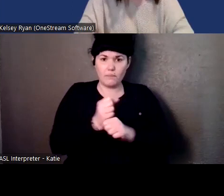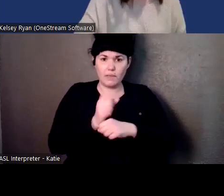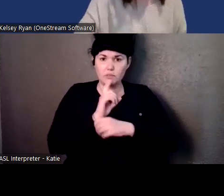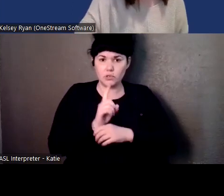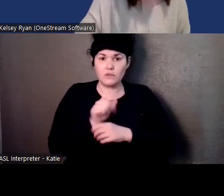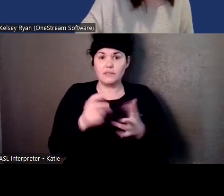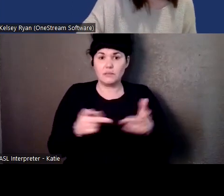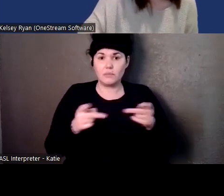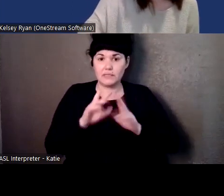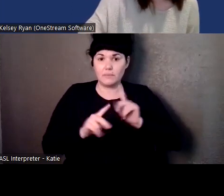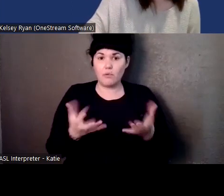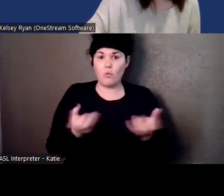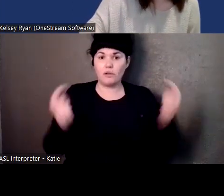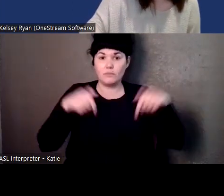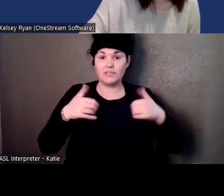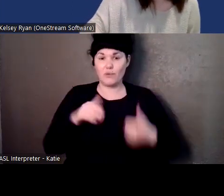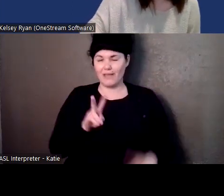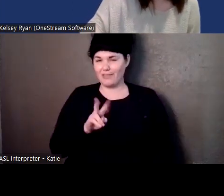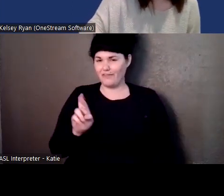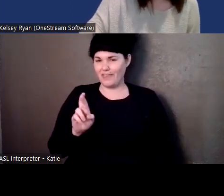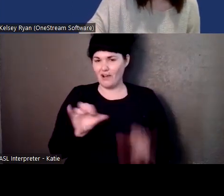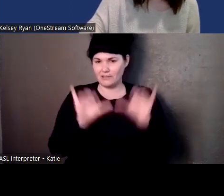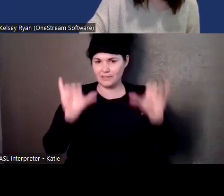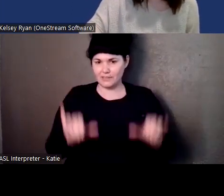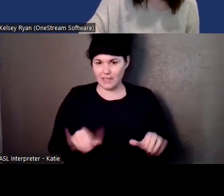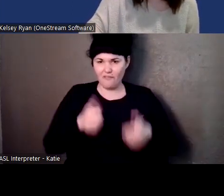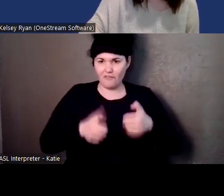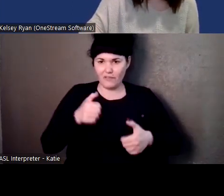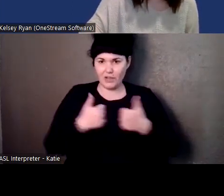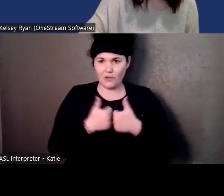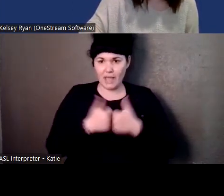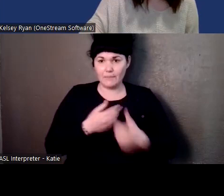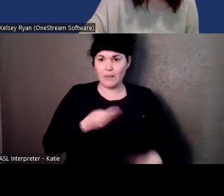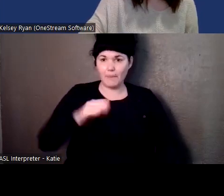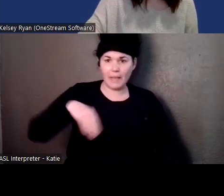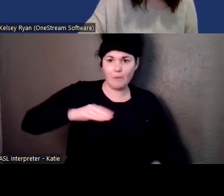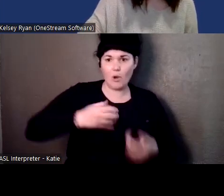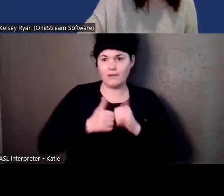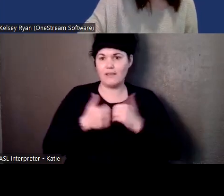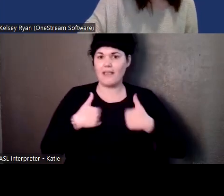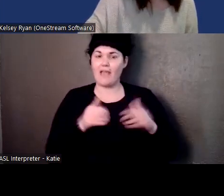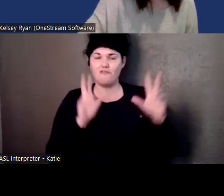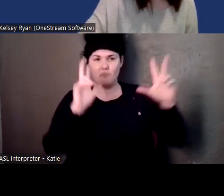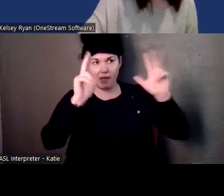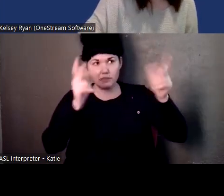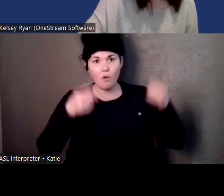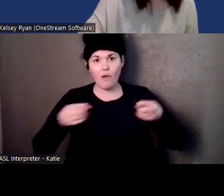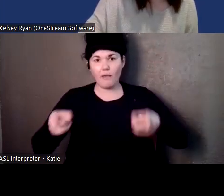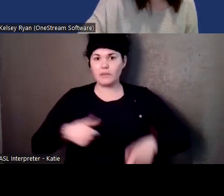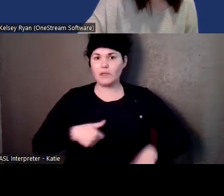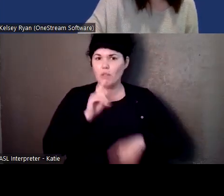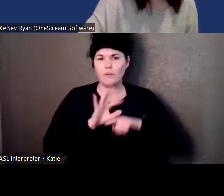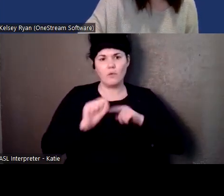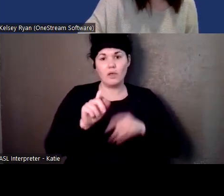to be. So there's the VR system, there's the video games, there's the ping pong competitions, there's basketball happening. We have a fantastic training